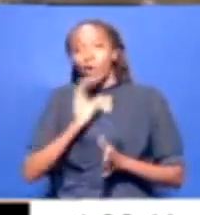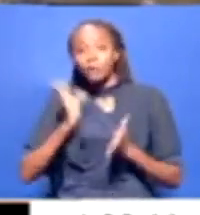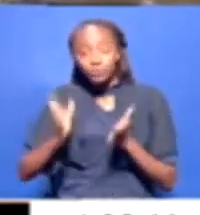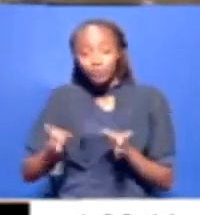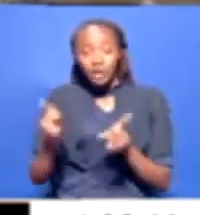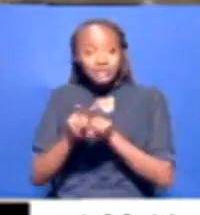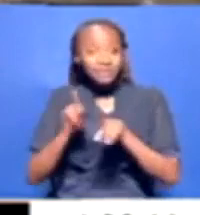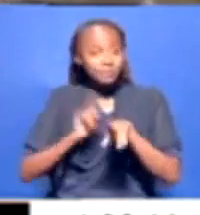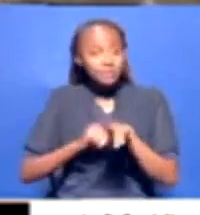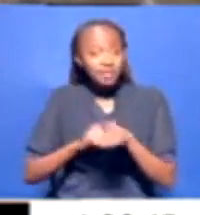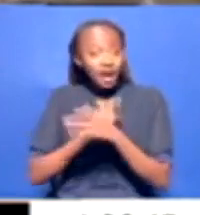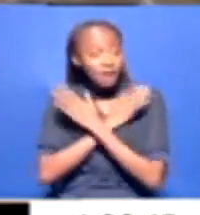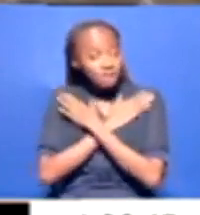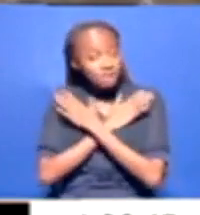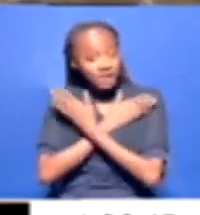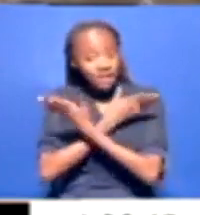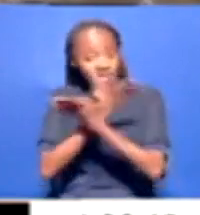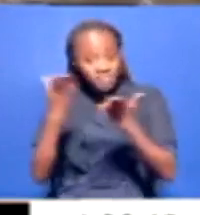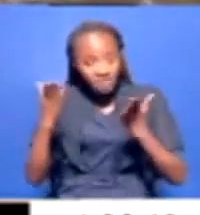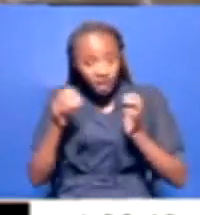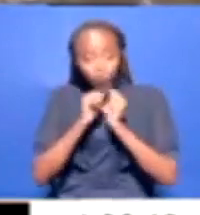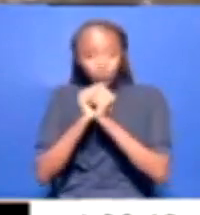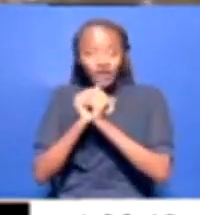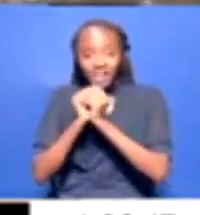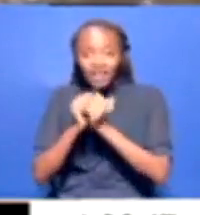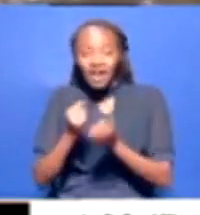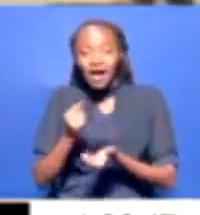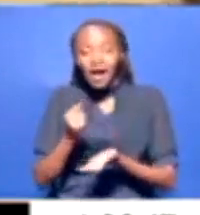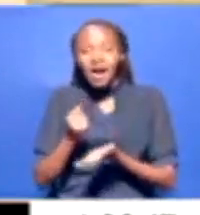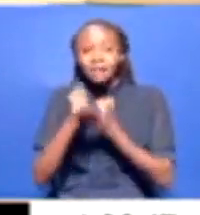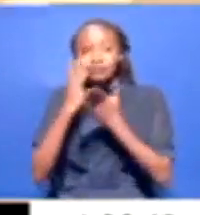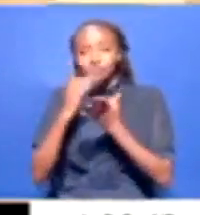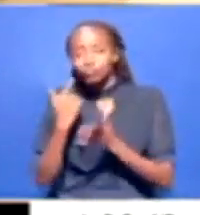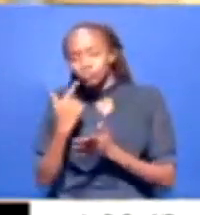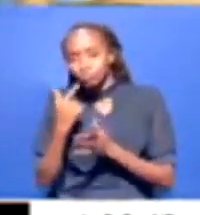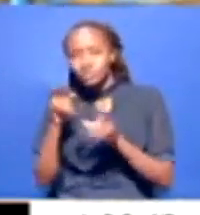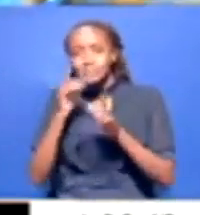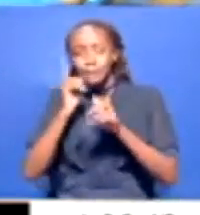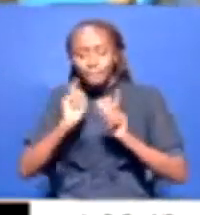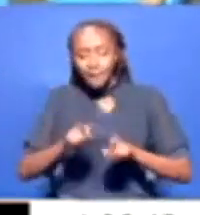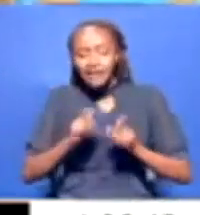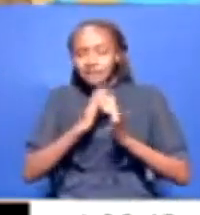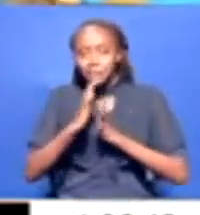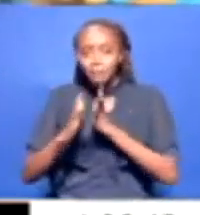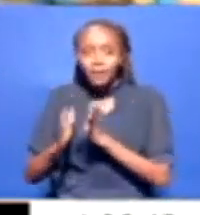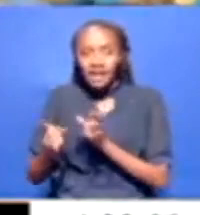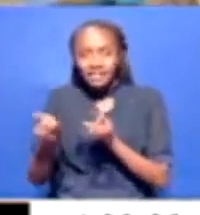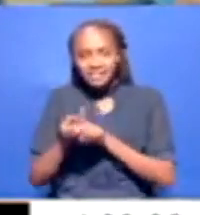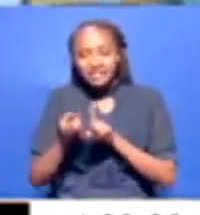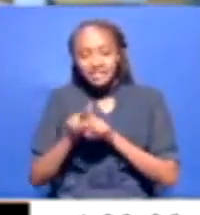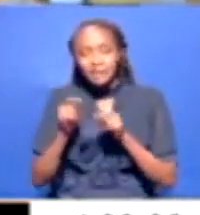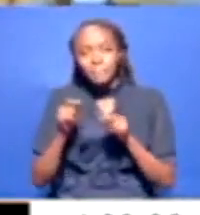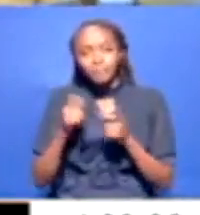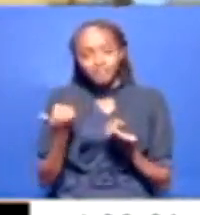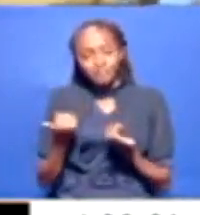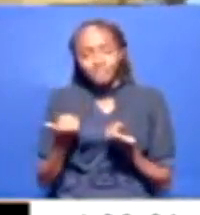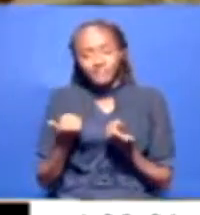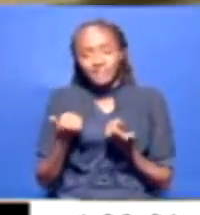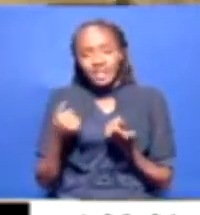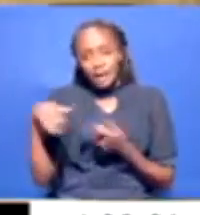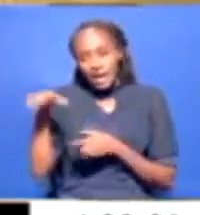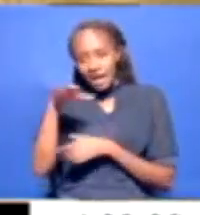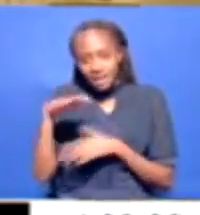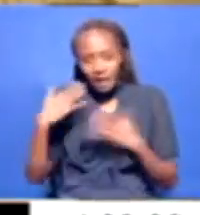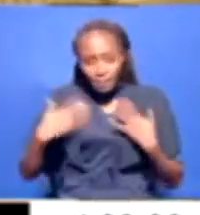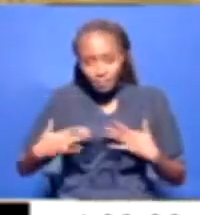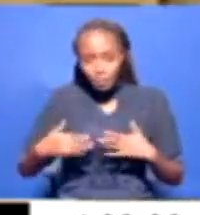na washikadau mbalimbali, lazima wapange hiyo maneno. He challenged administrators in the area to take key responsibility